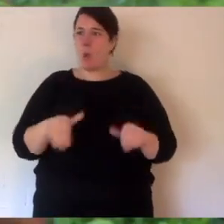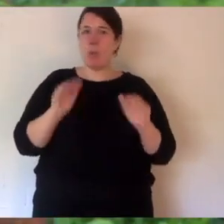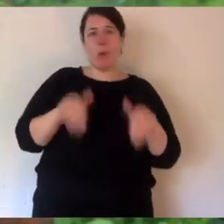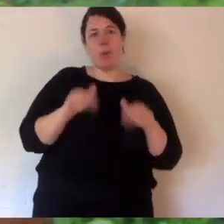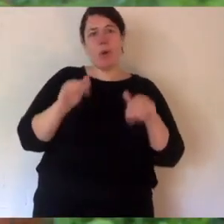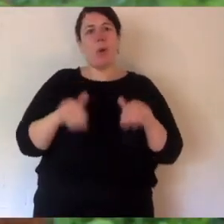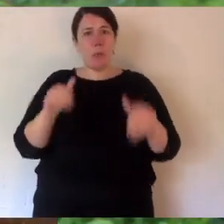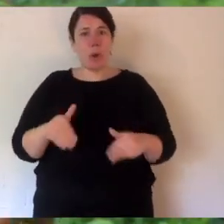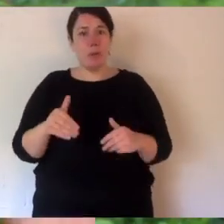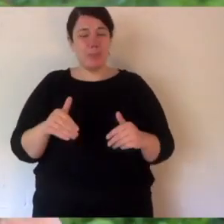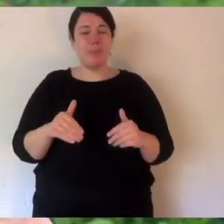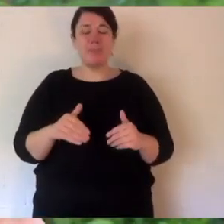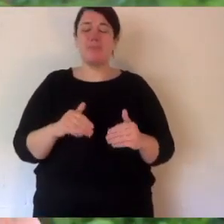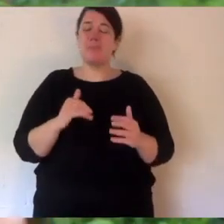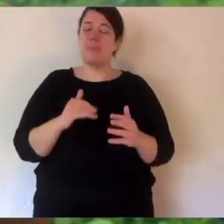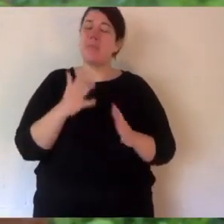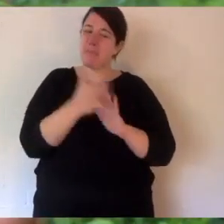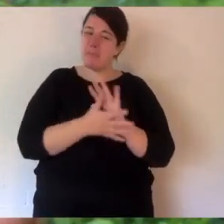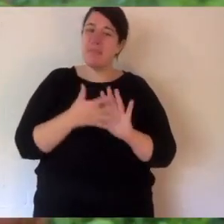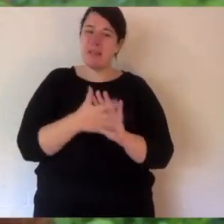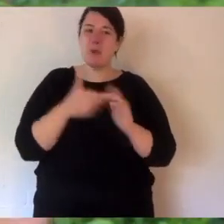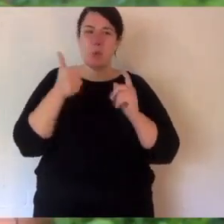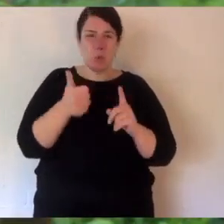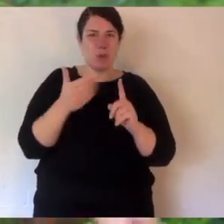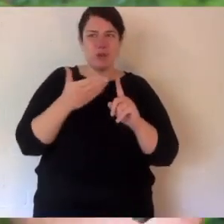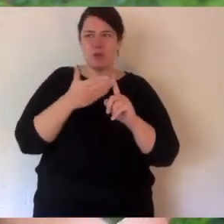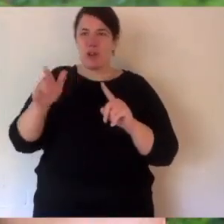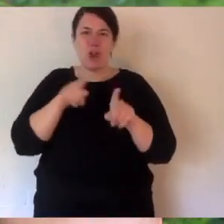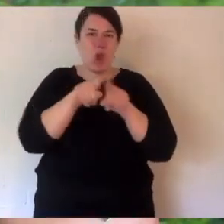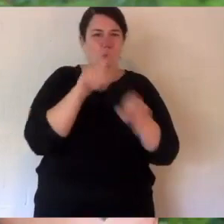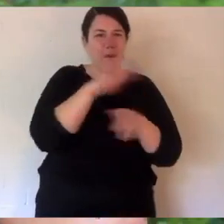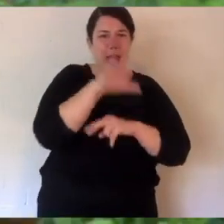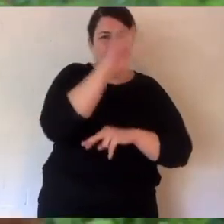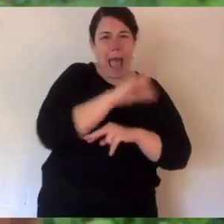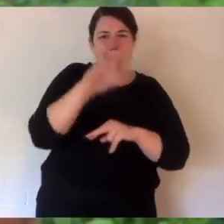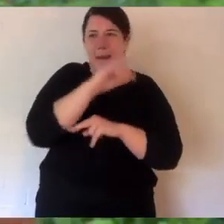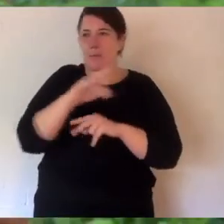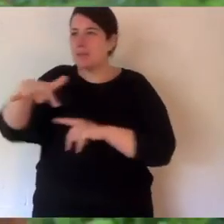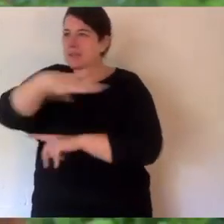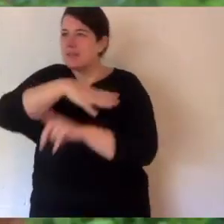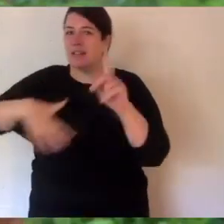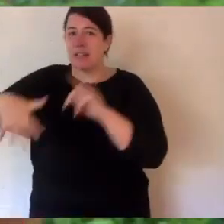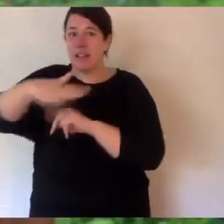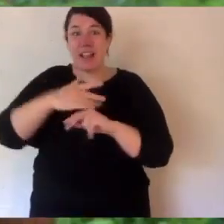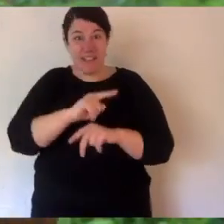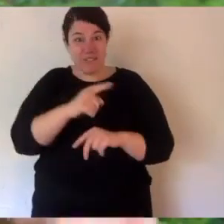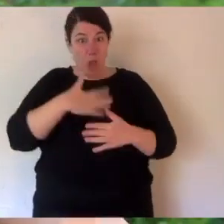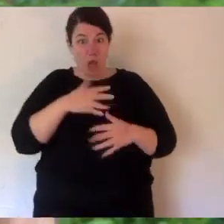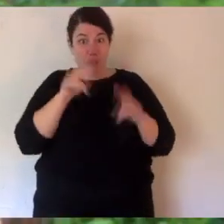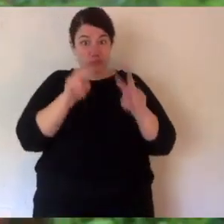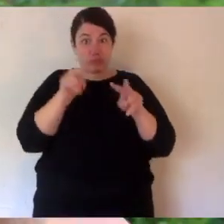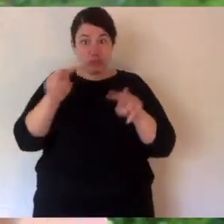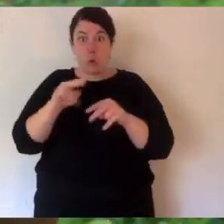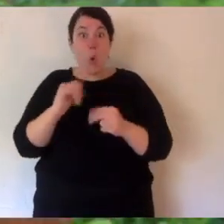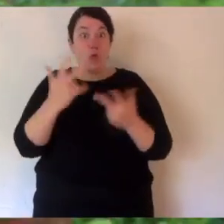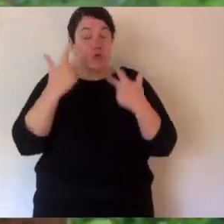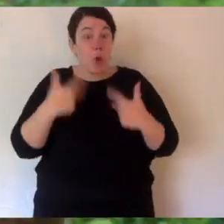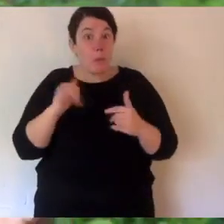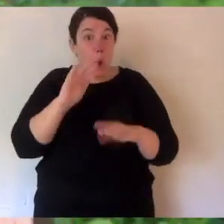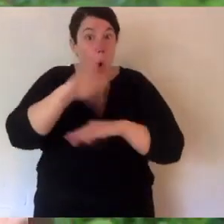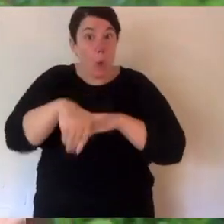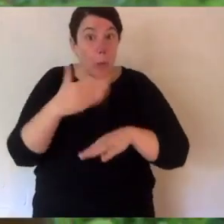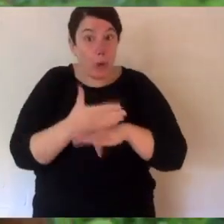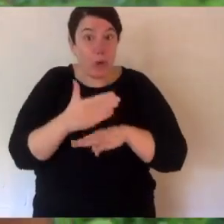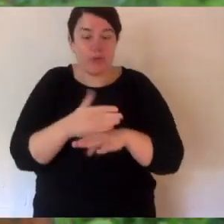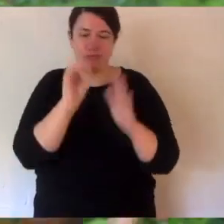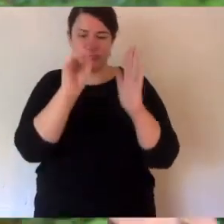like you probably do too. So this is a great distraction for us, and hopefully you. If you like what you've seen or want to show me your